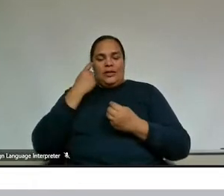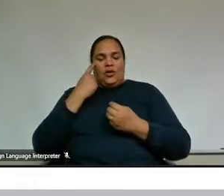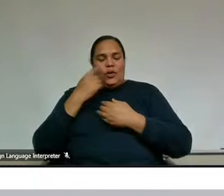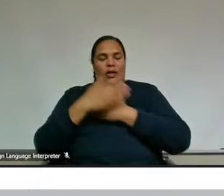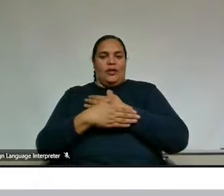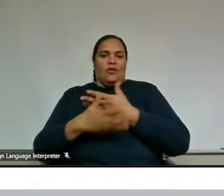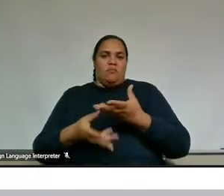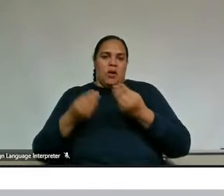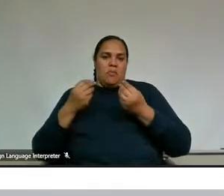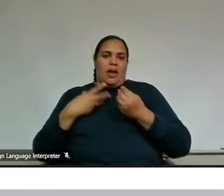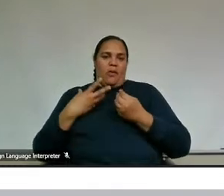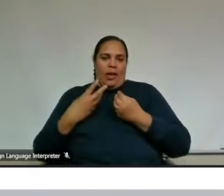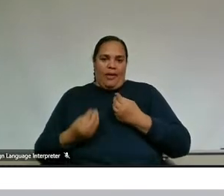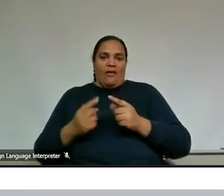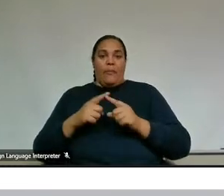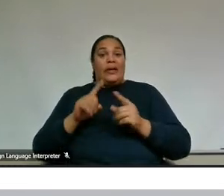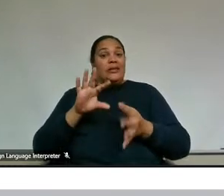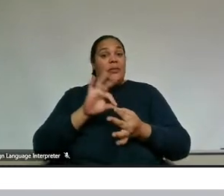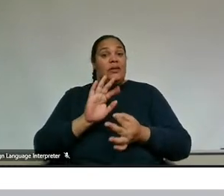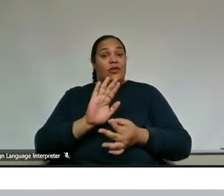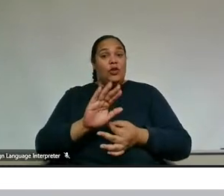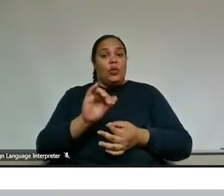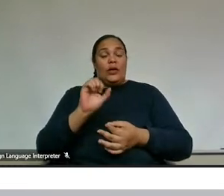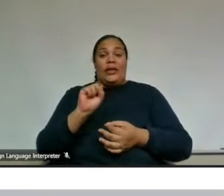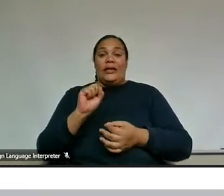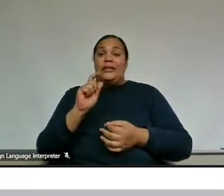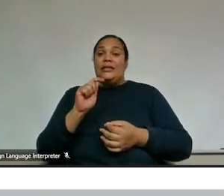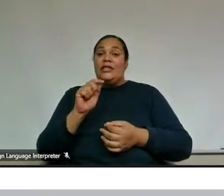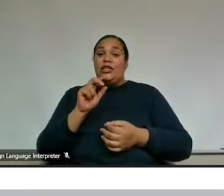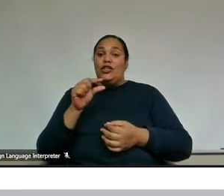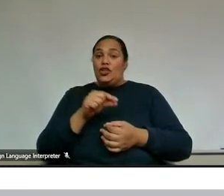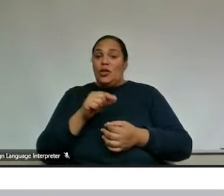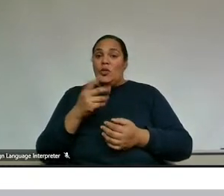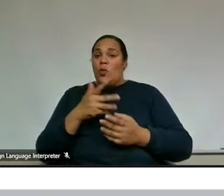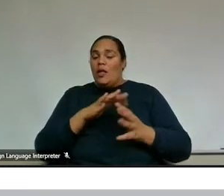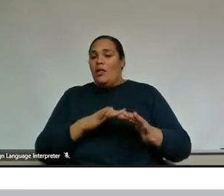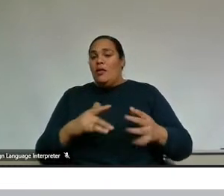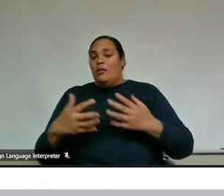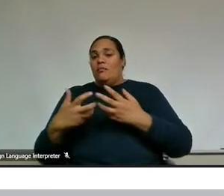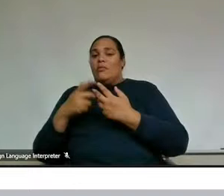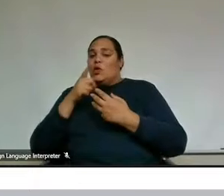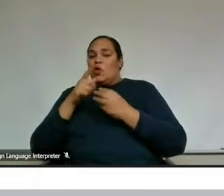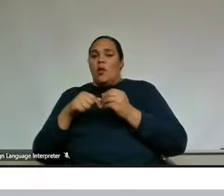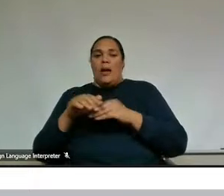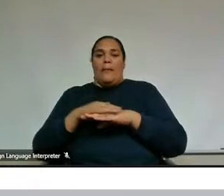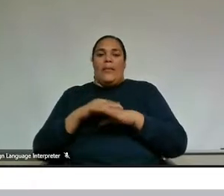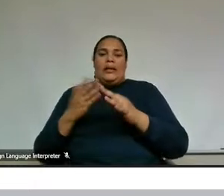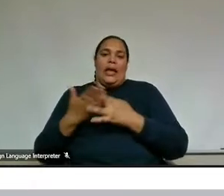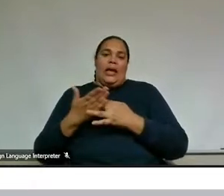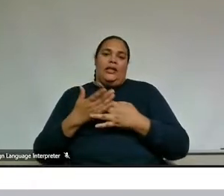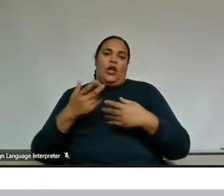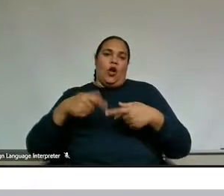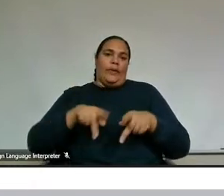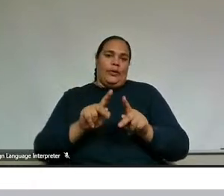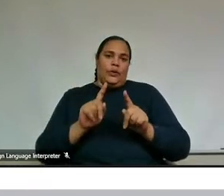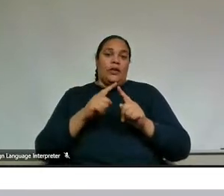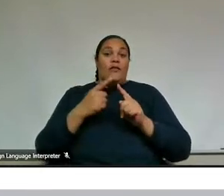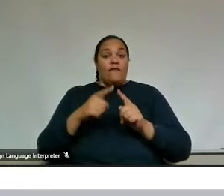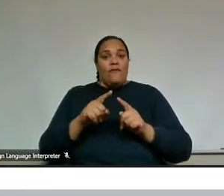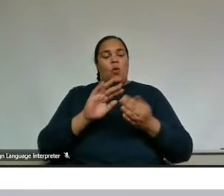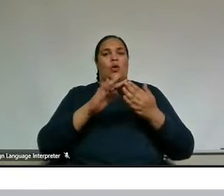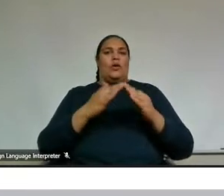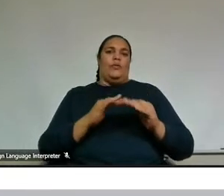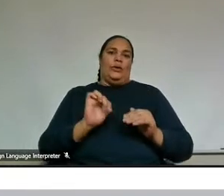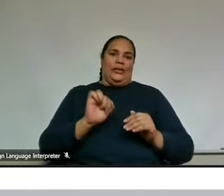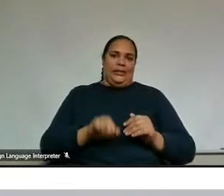country. And specifically SDG 11, which talks to basically access to opportunity for